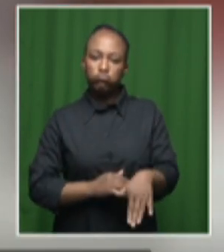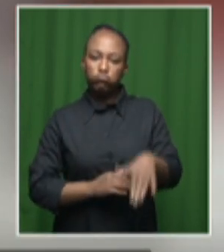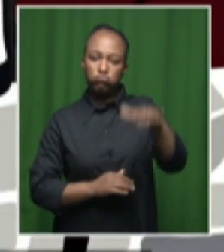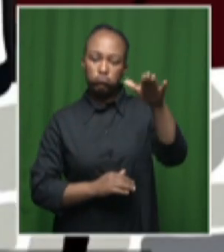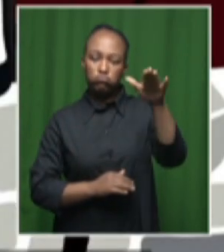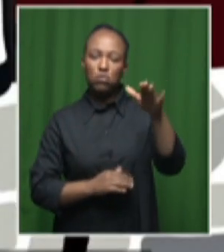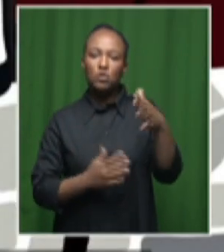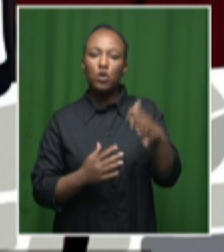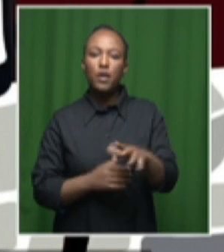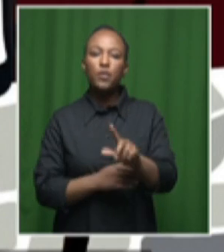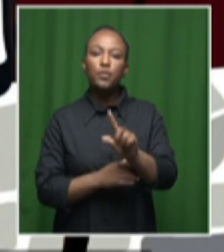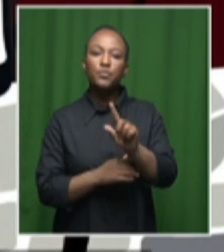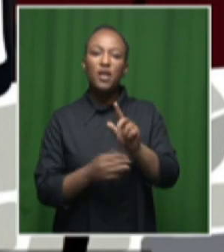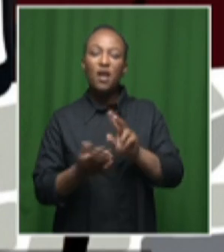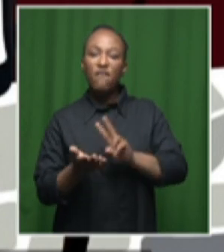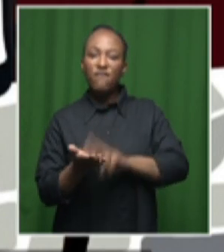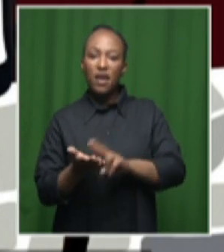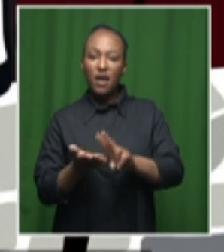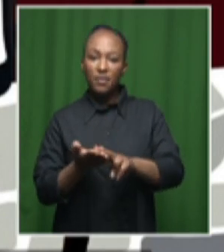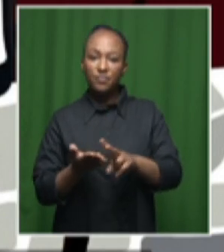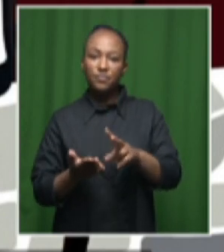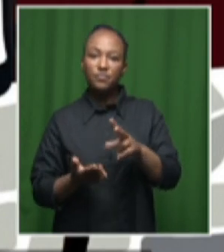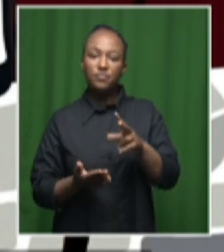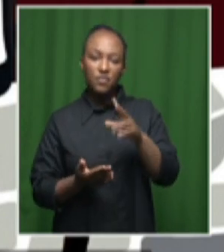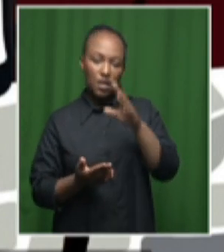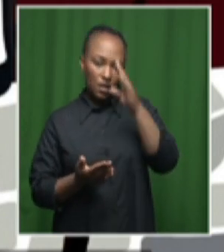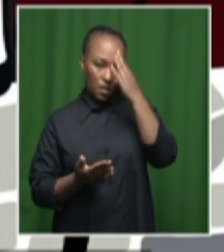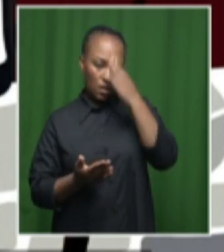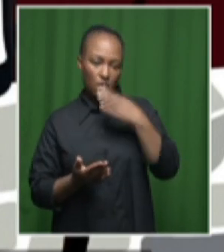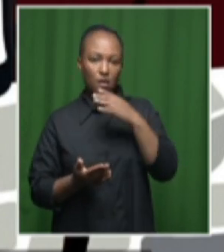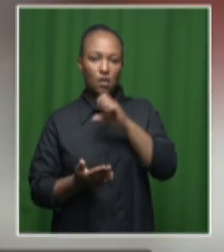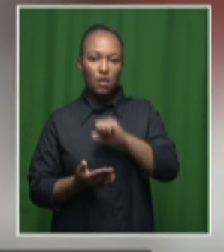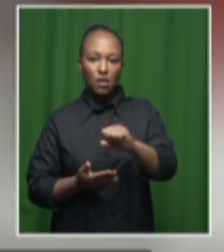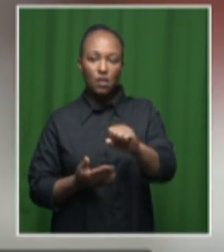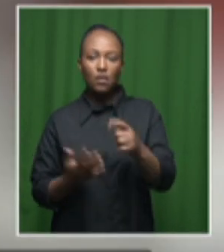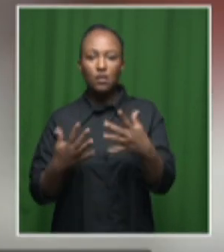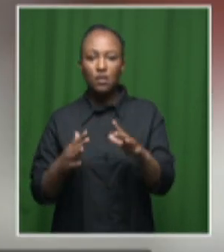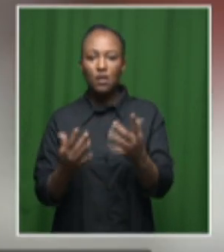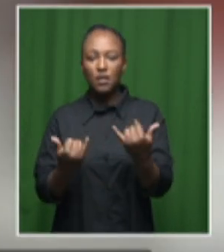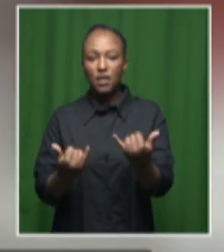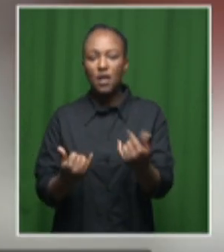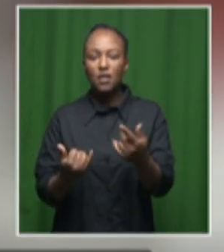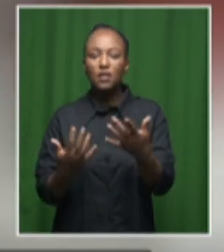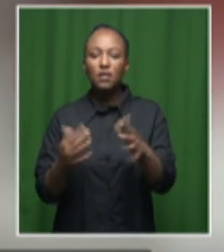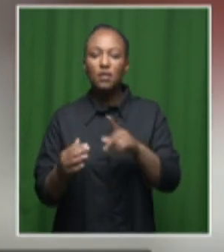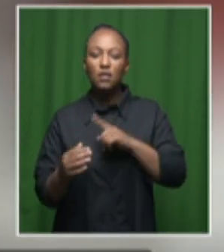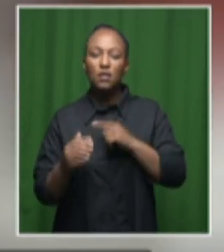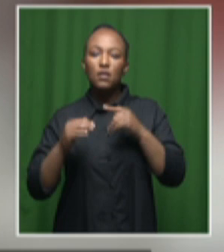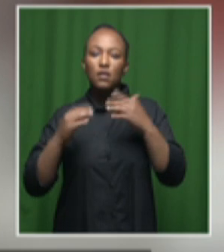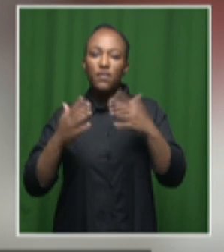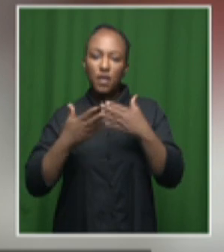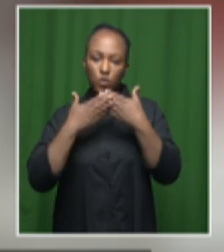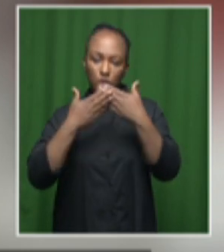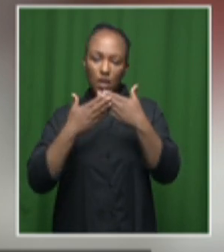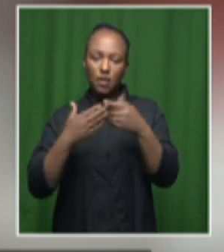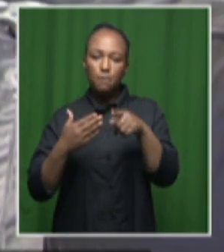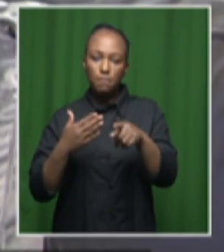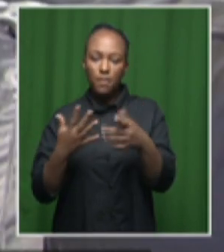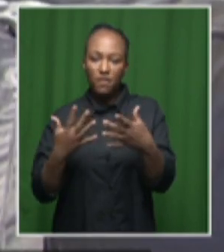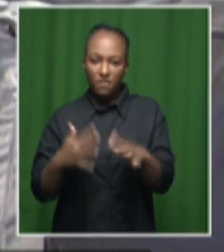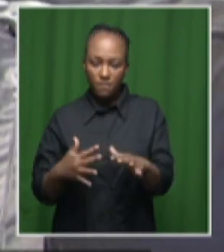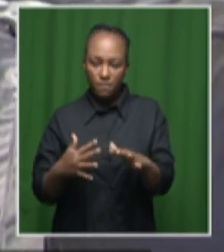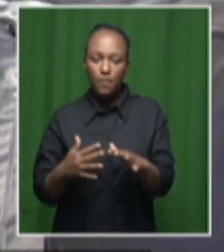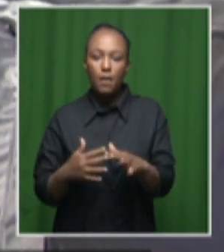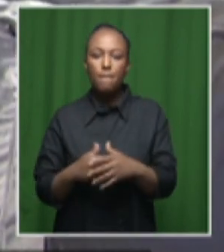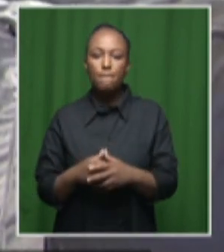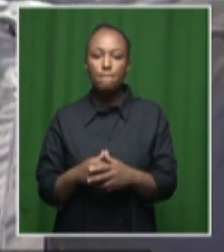could hold a pencil. She moved from the small town to the big city of Johannesburg, where she studied graphic design. My journey